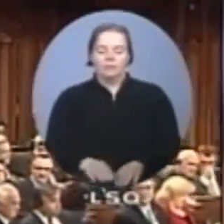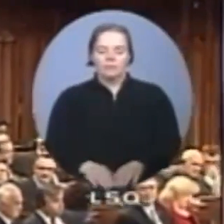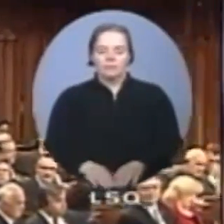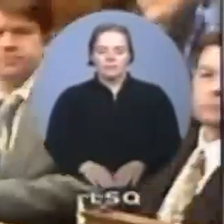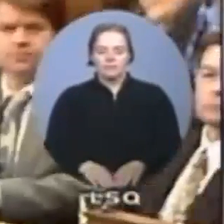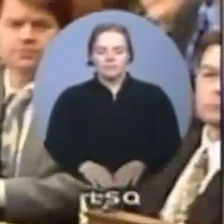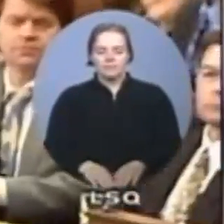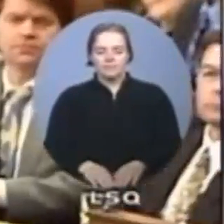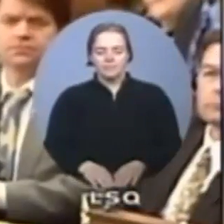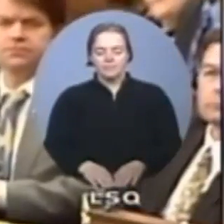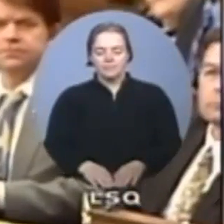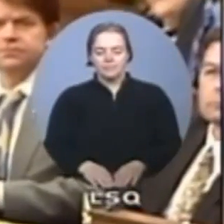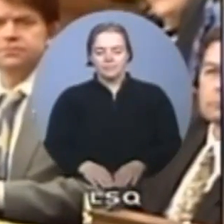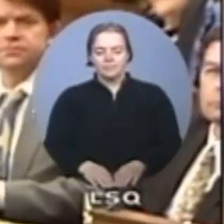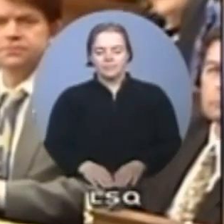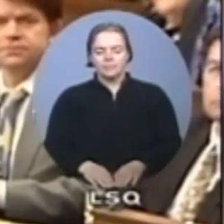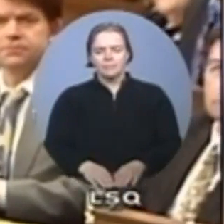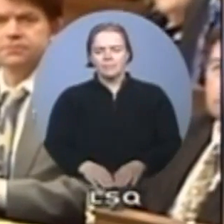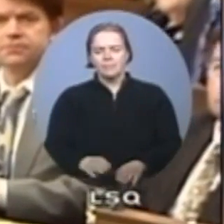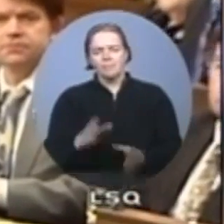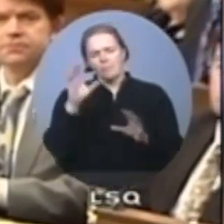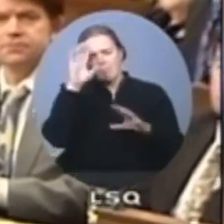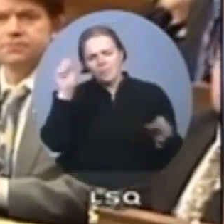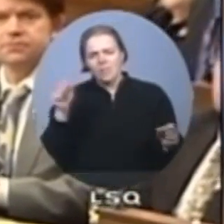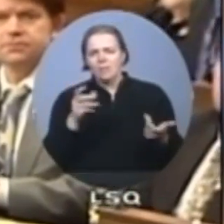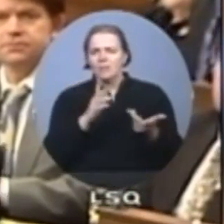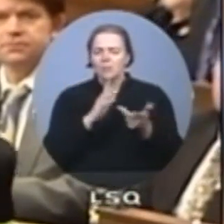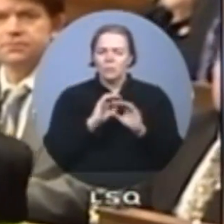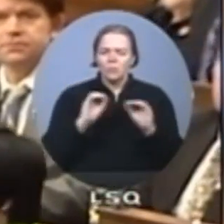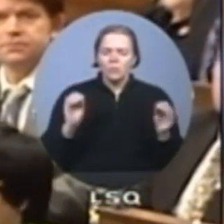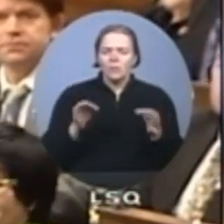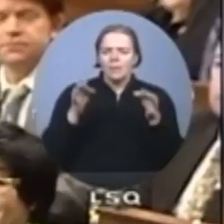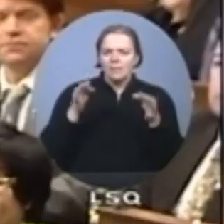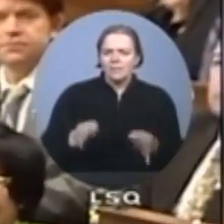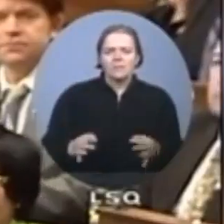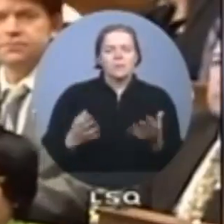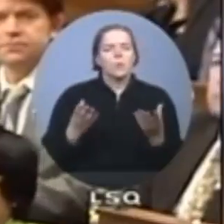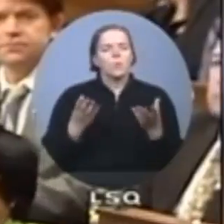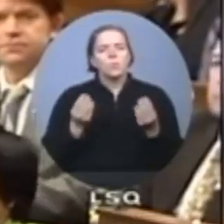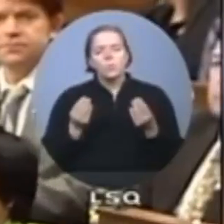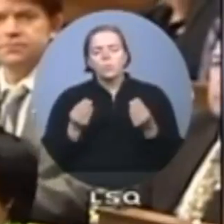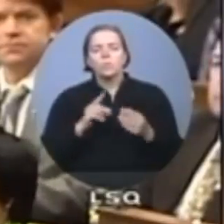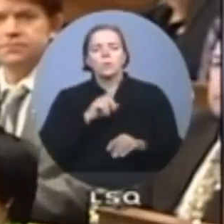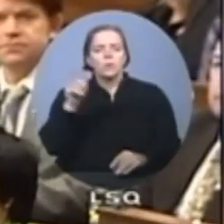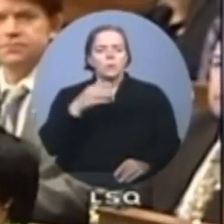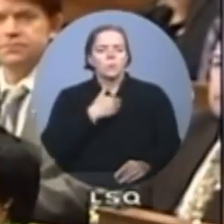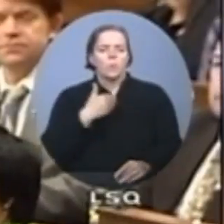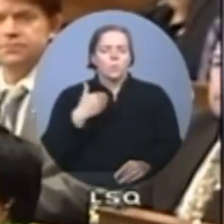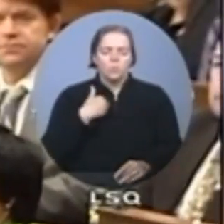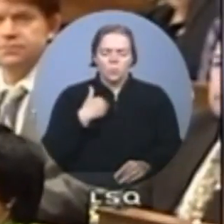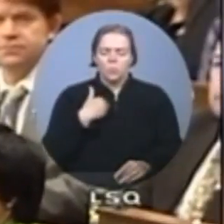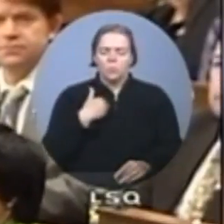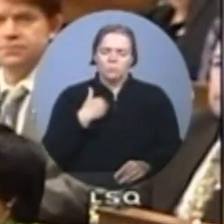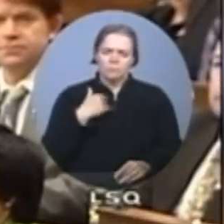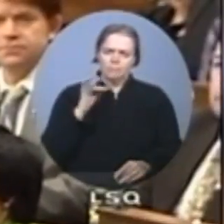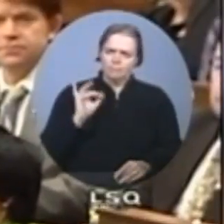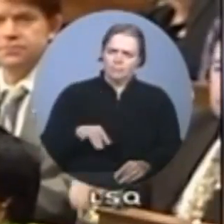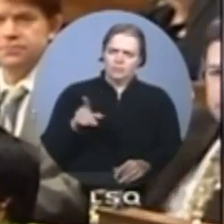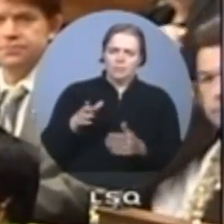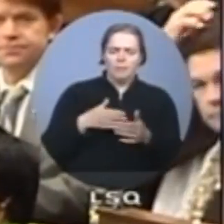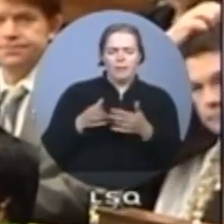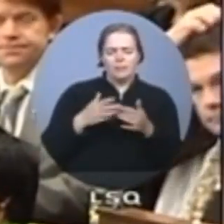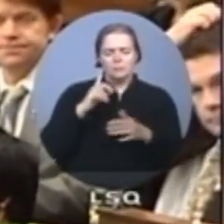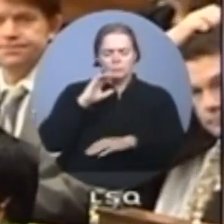just the new bridge, but also ways to work with the United States government to make the border secure yet quick enough so